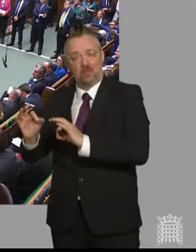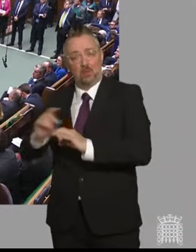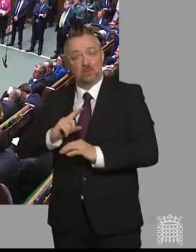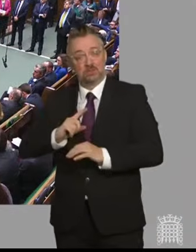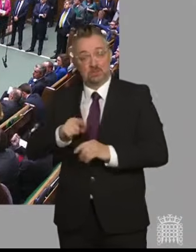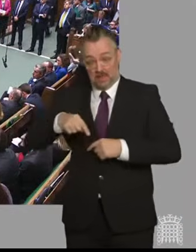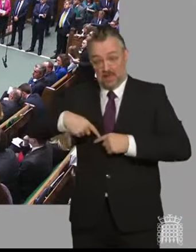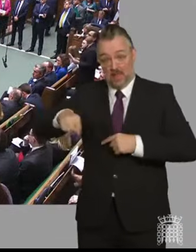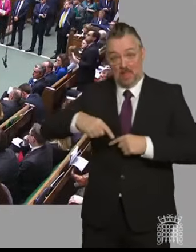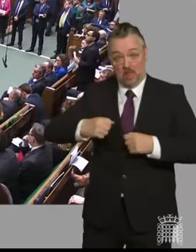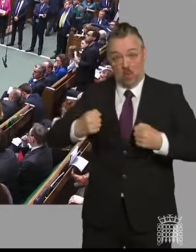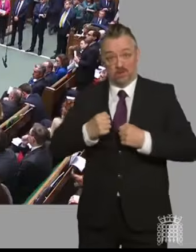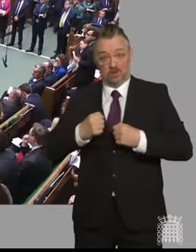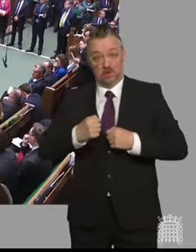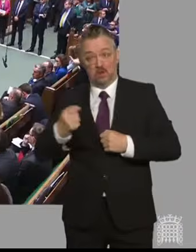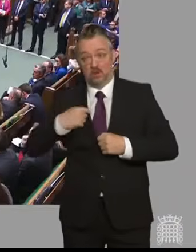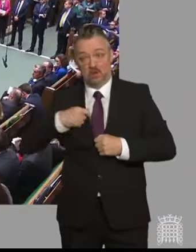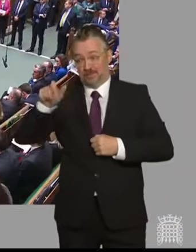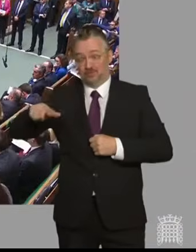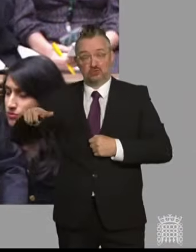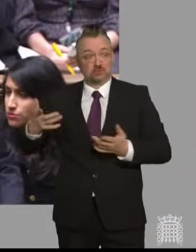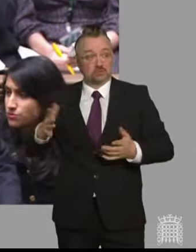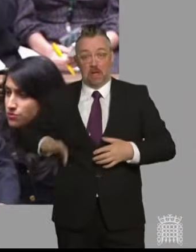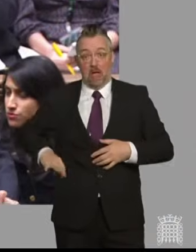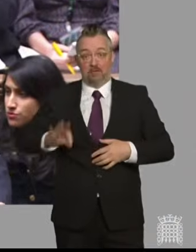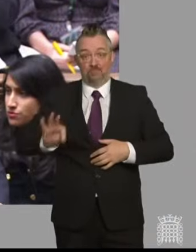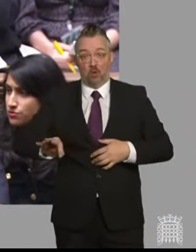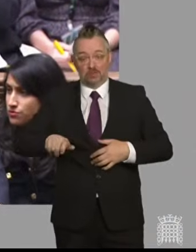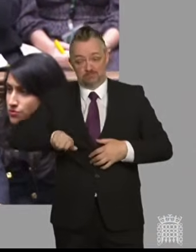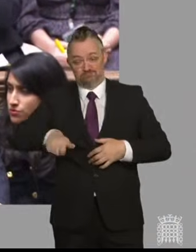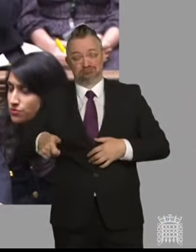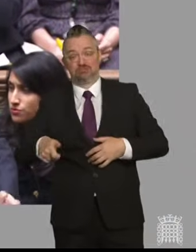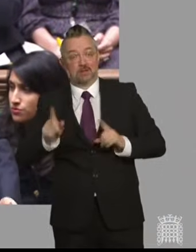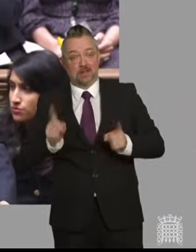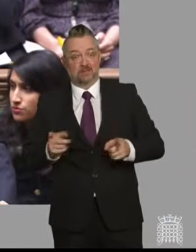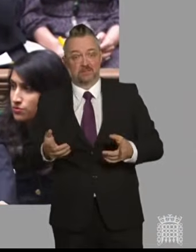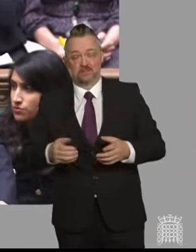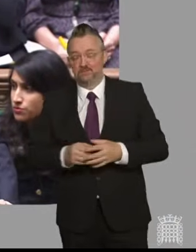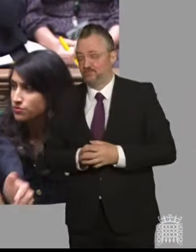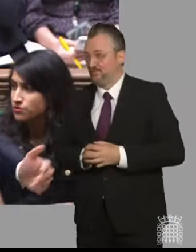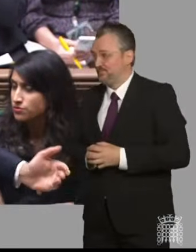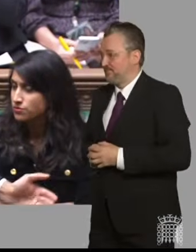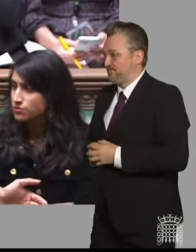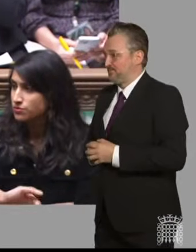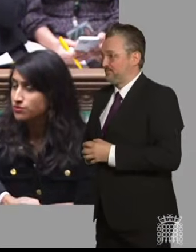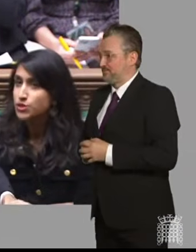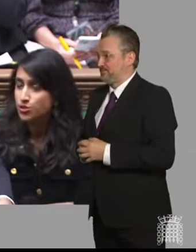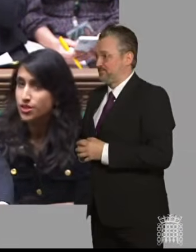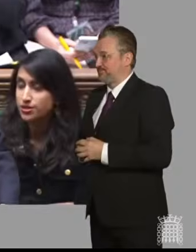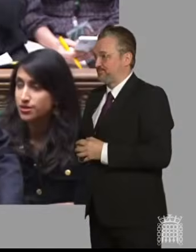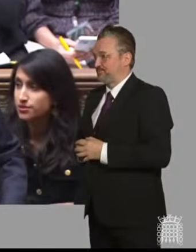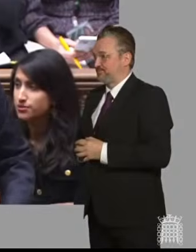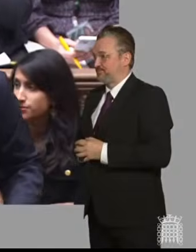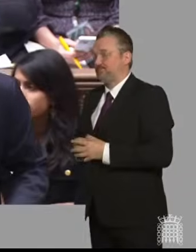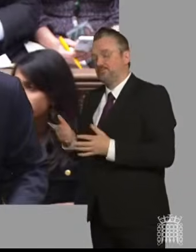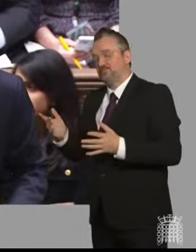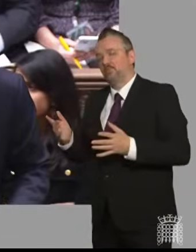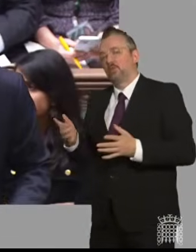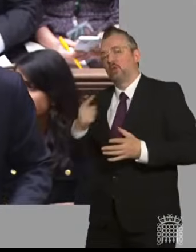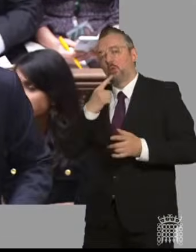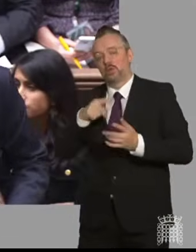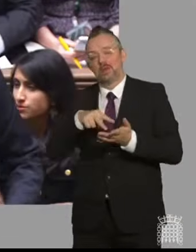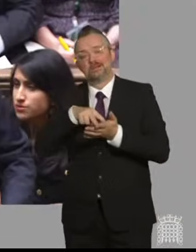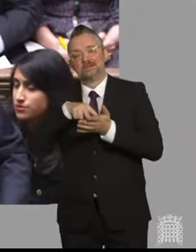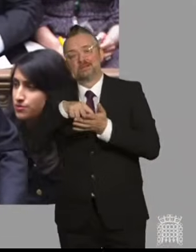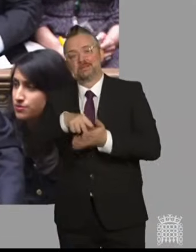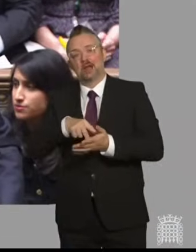Mr. Speaker, as the Honourable Lady will know, standing charges are a matter for the independent regulator Ofgem, who are currently looking at all of those things